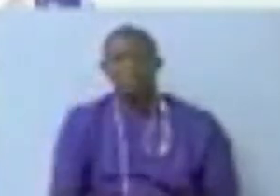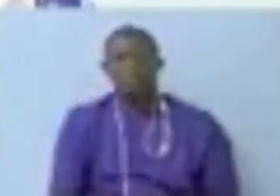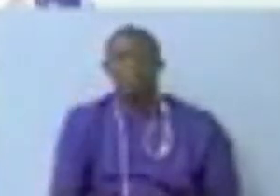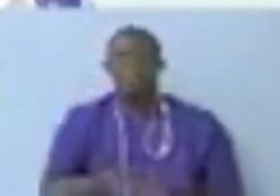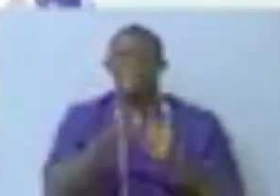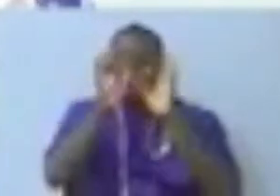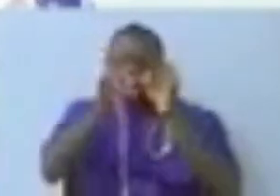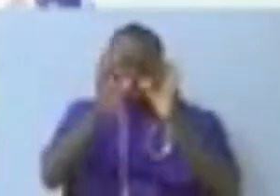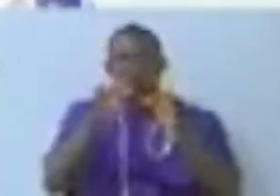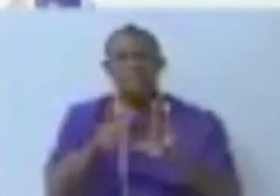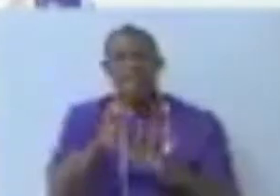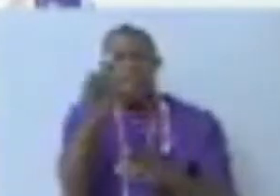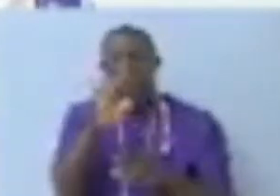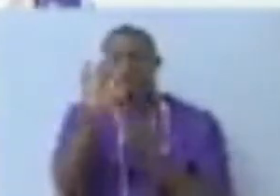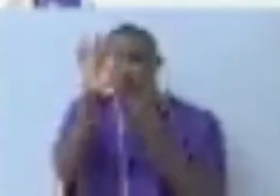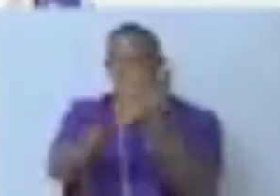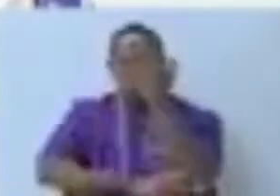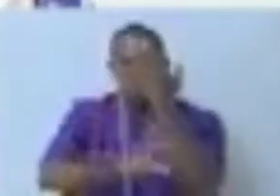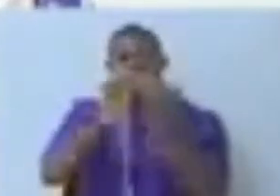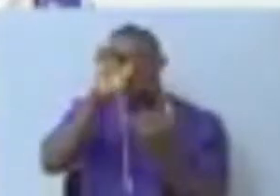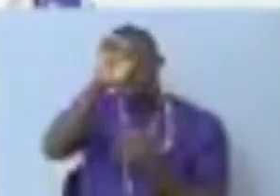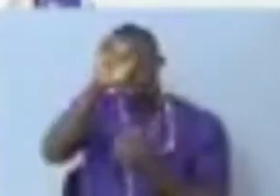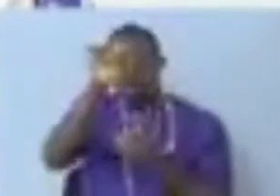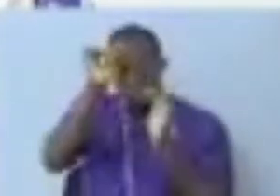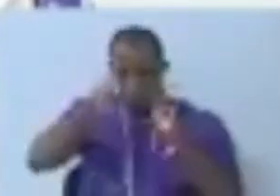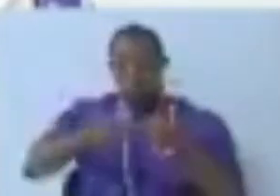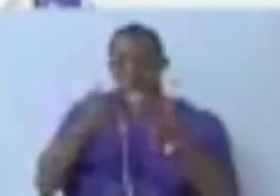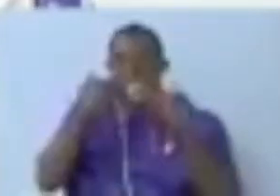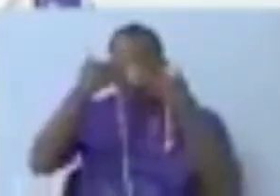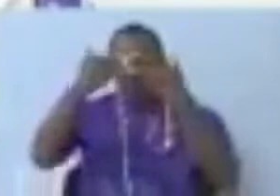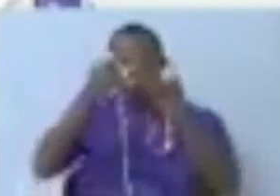Because if the foreign country is supposed to be informed,